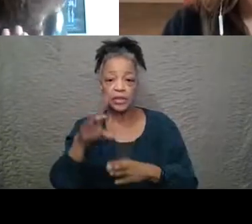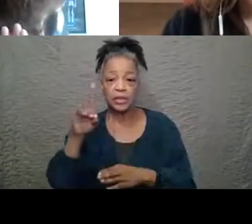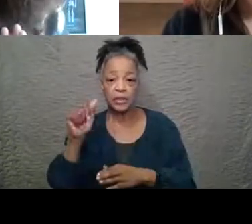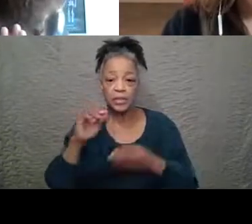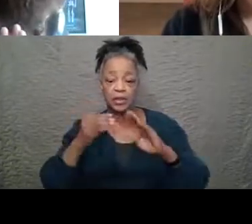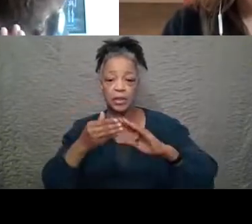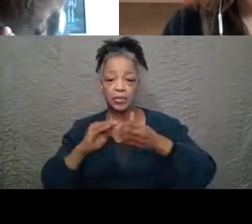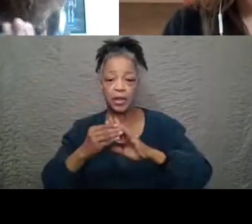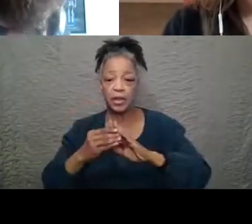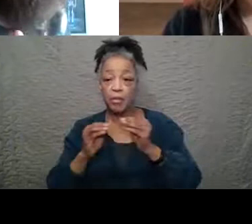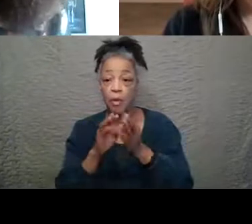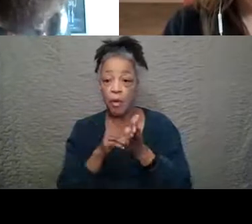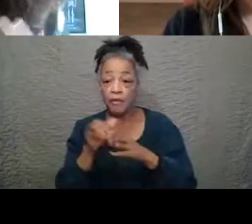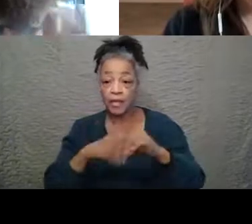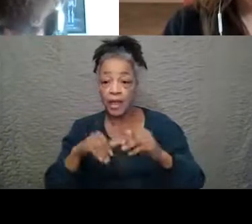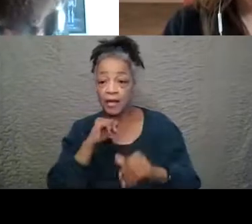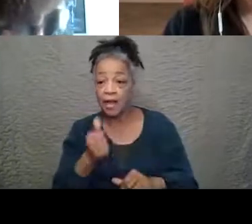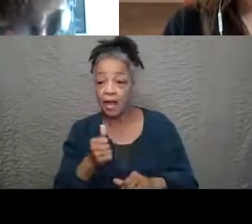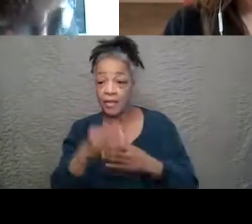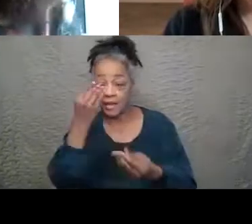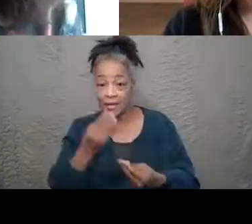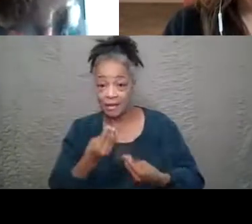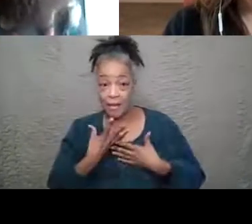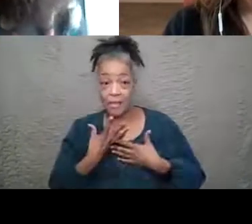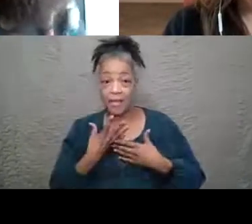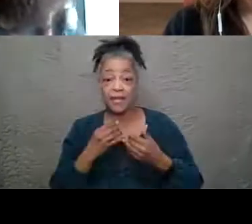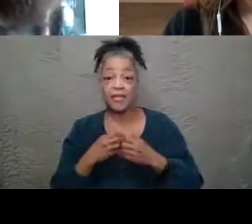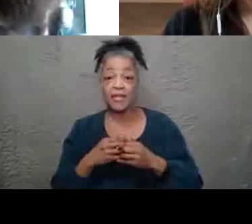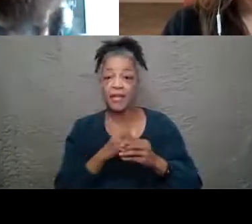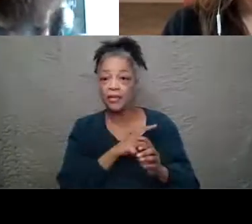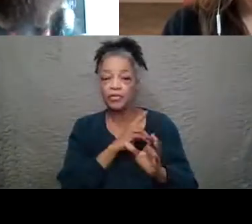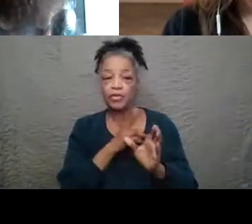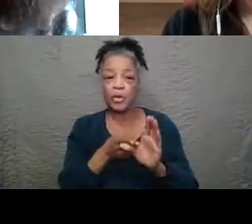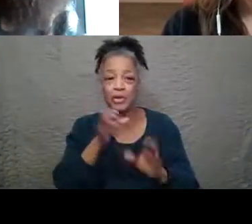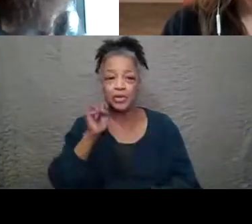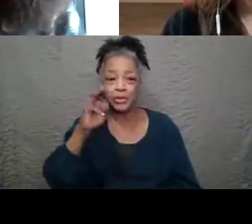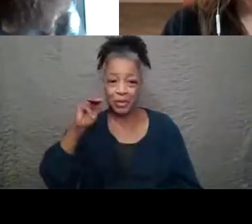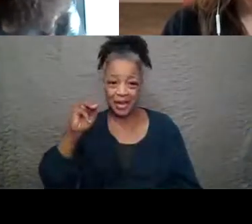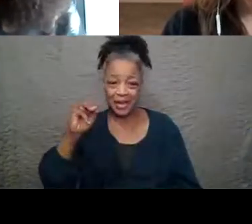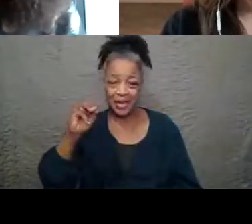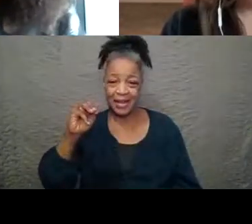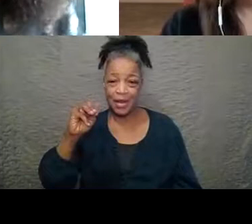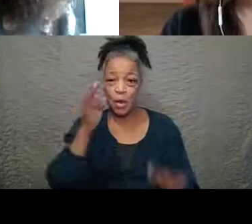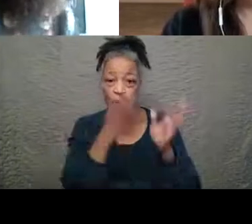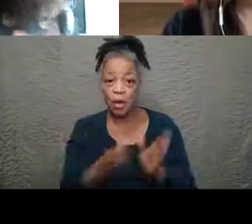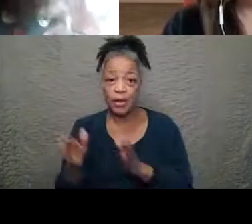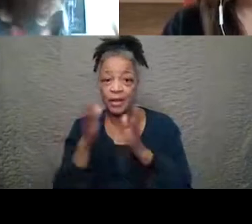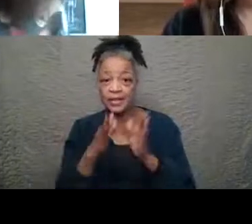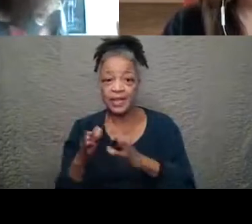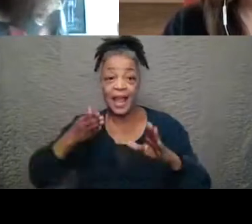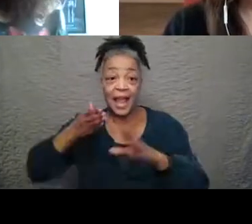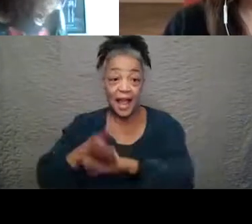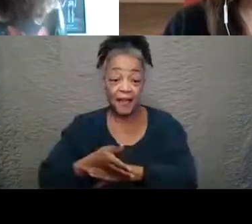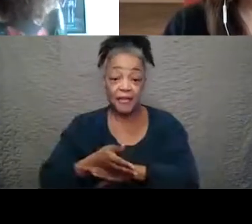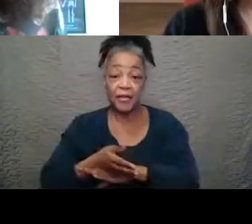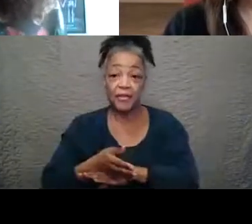more often than not, they tell me that they fell into social media organizing after having